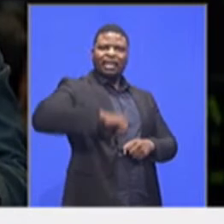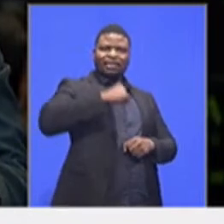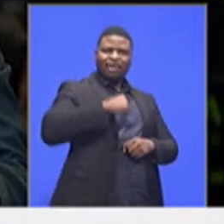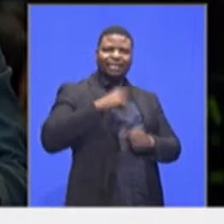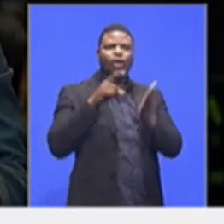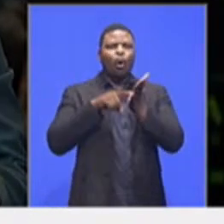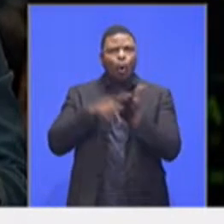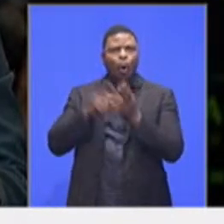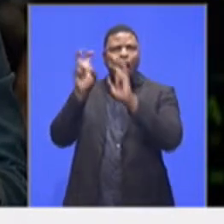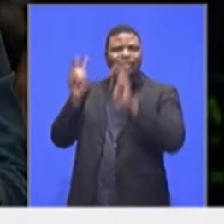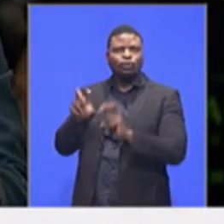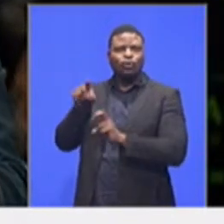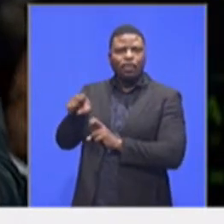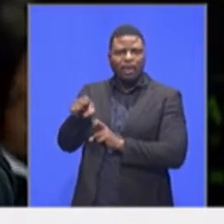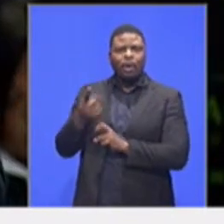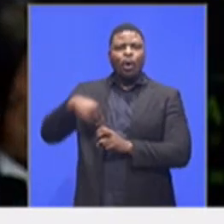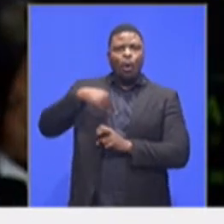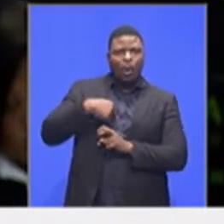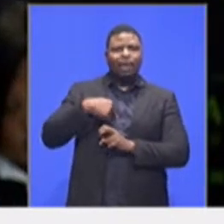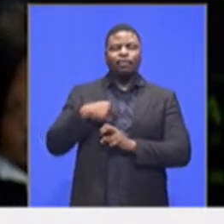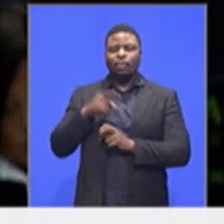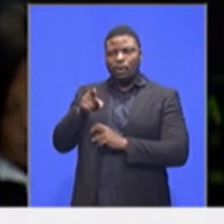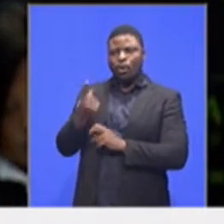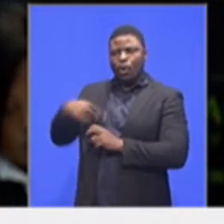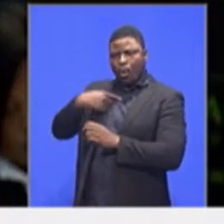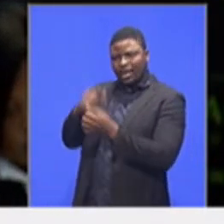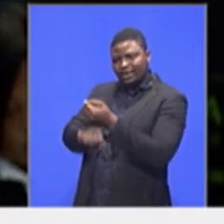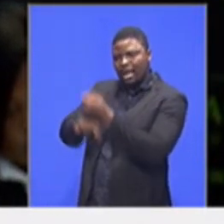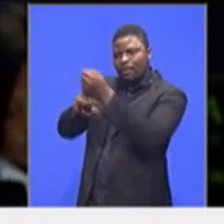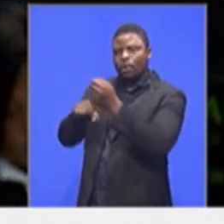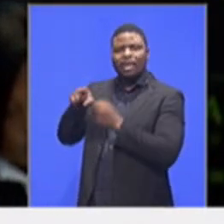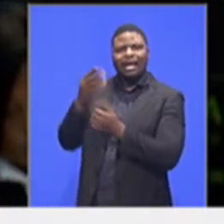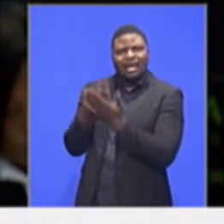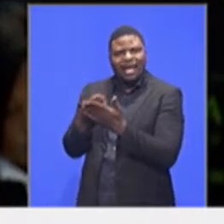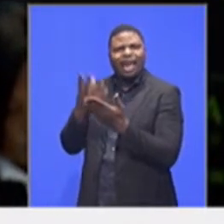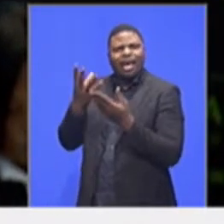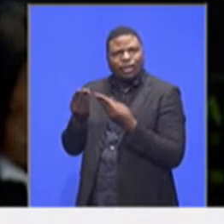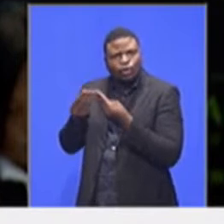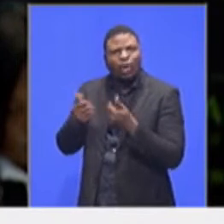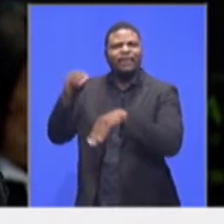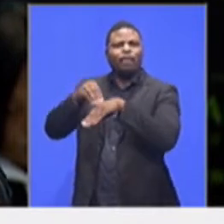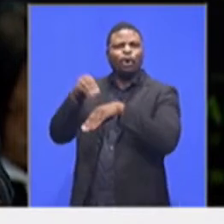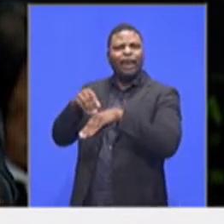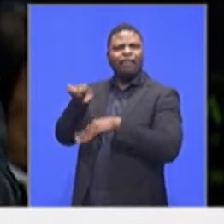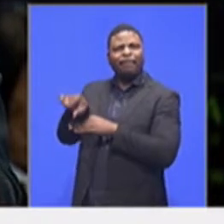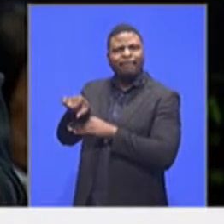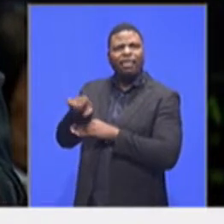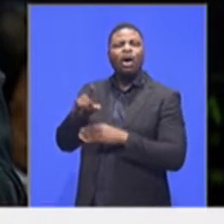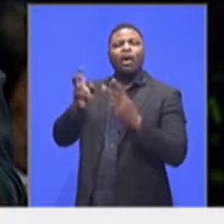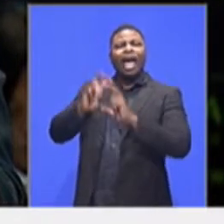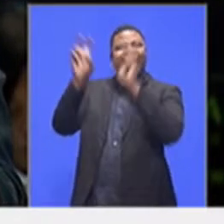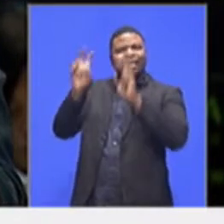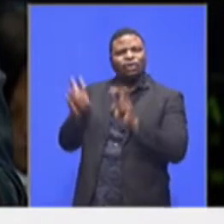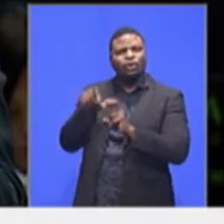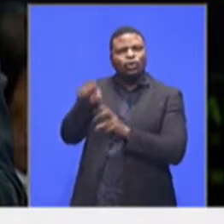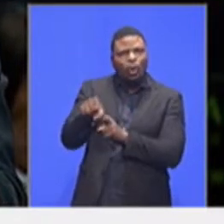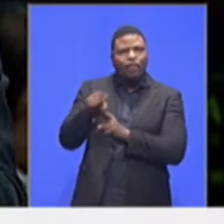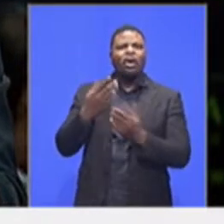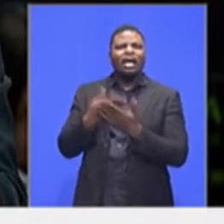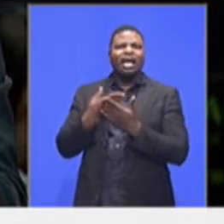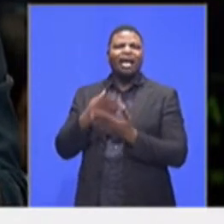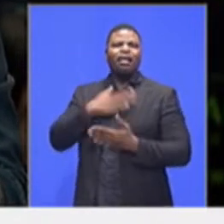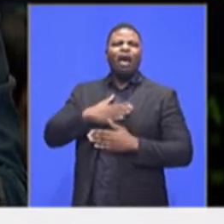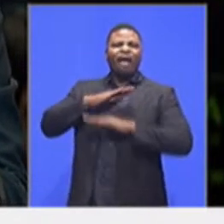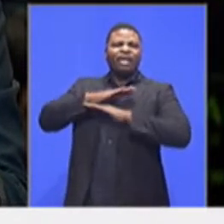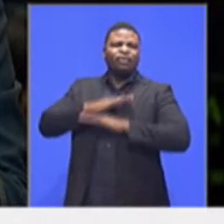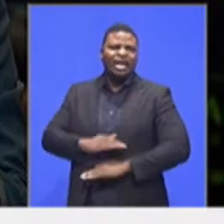We are working with Eskom to provide solution to this problem, wherein Eskom will provide incentivized relief to